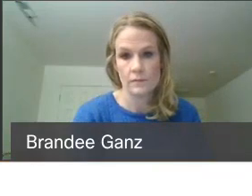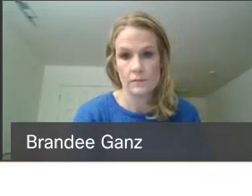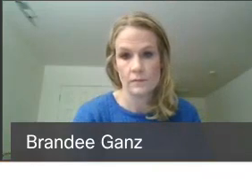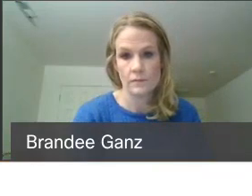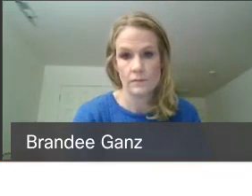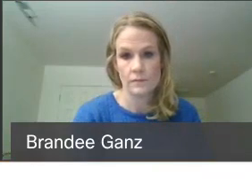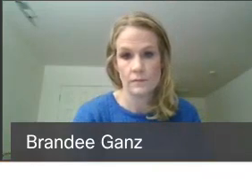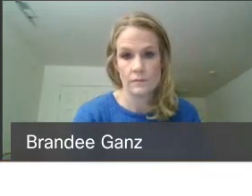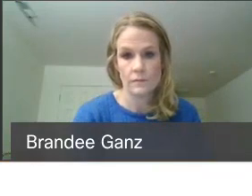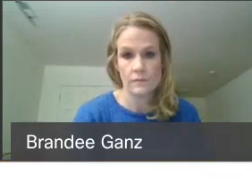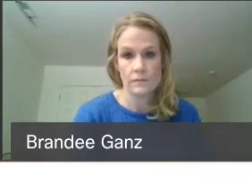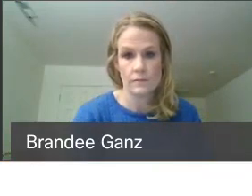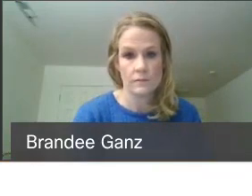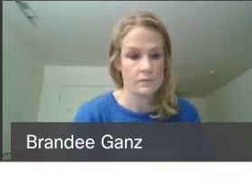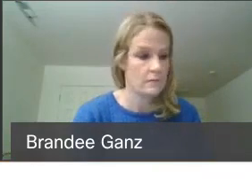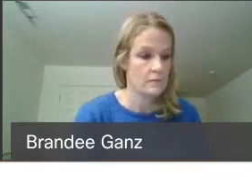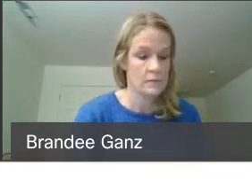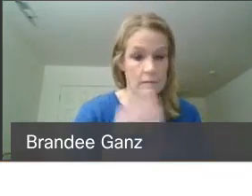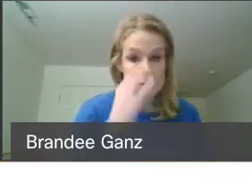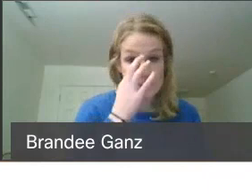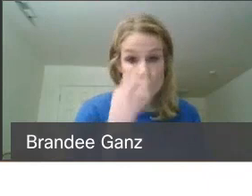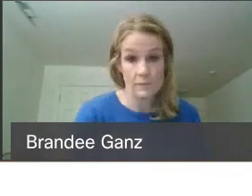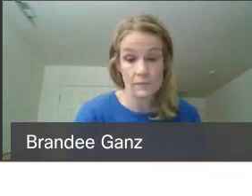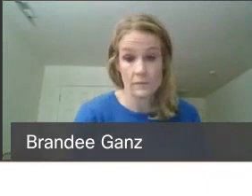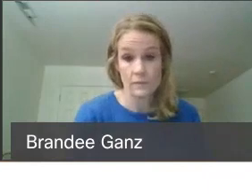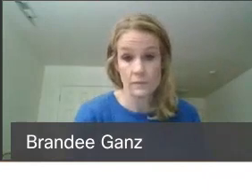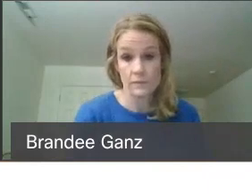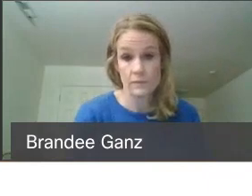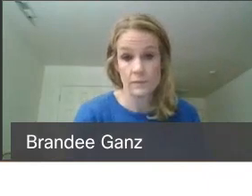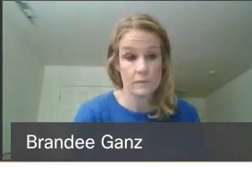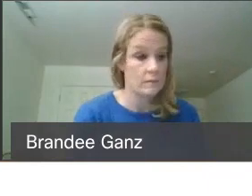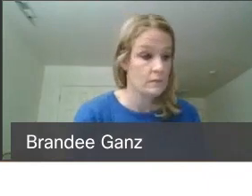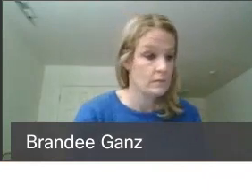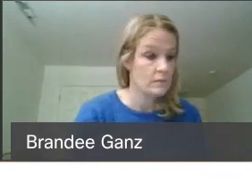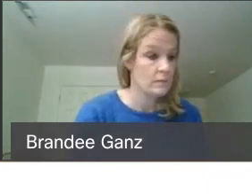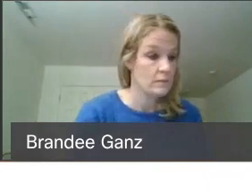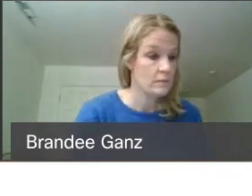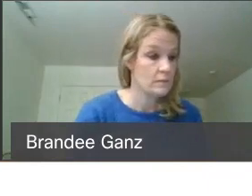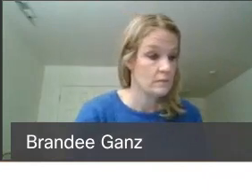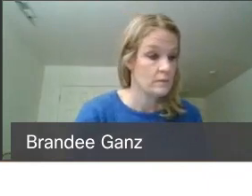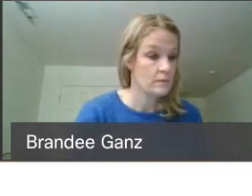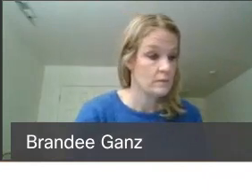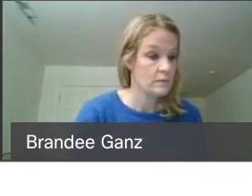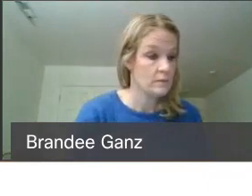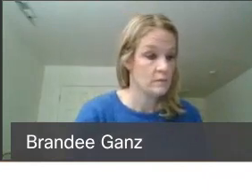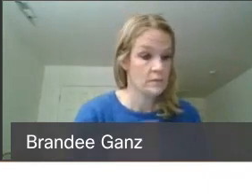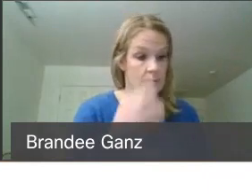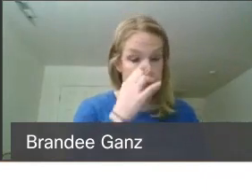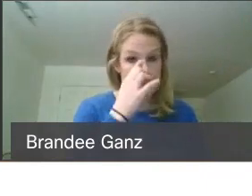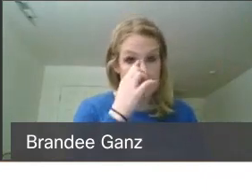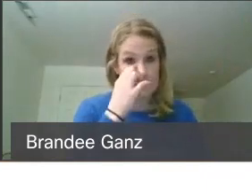building the commercial tax base is an important part of your report and part of your thinking, and some of